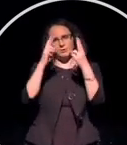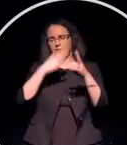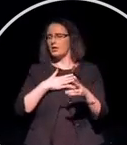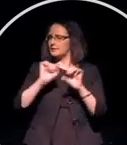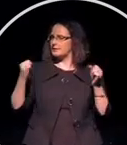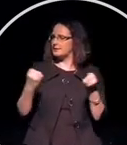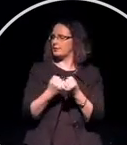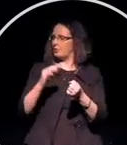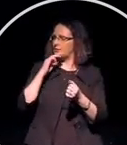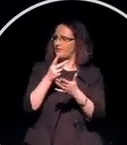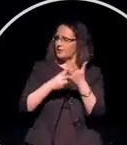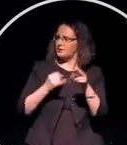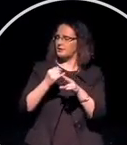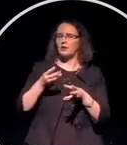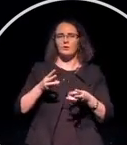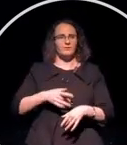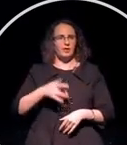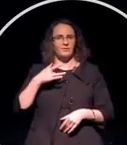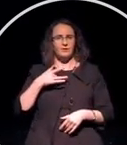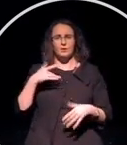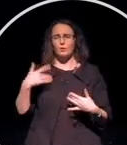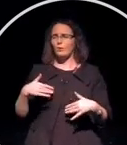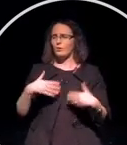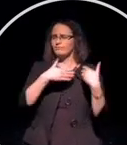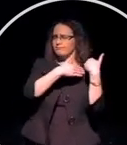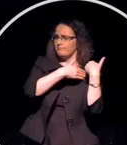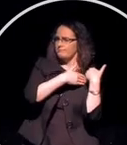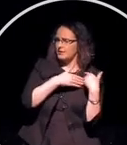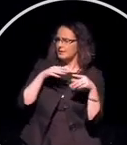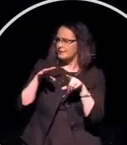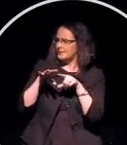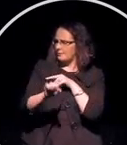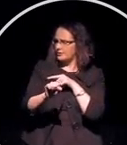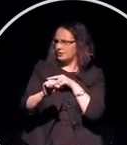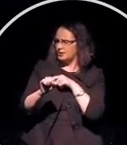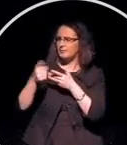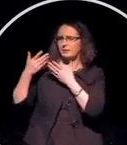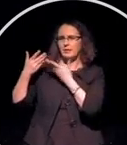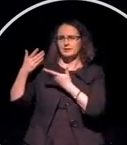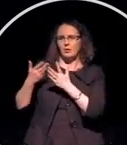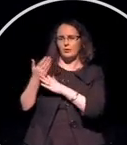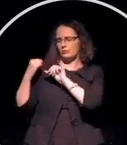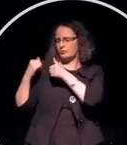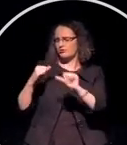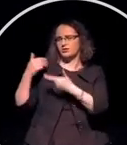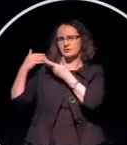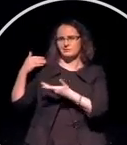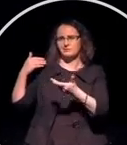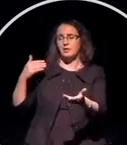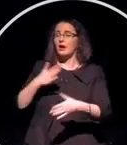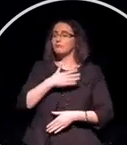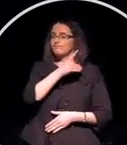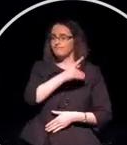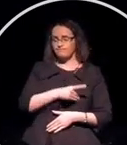our way of life. The burden of damage has been passed through the generations. Our